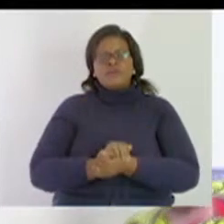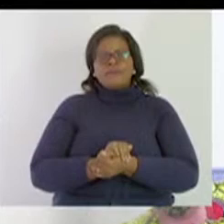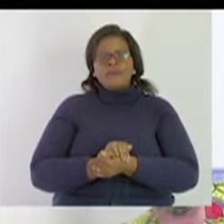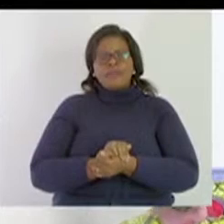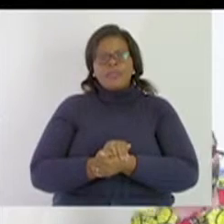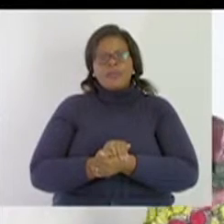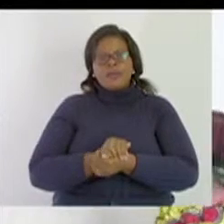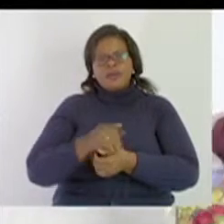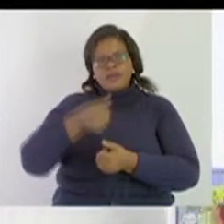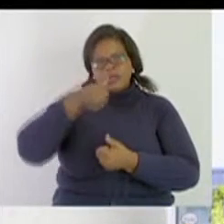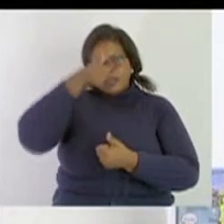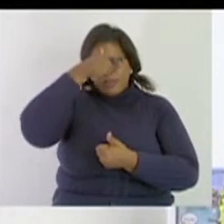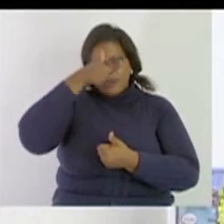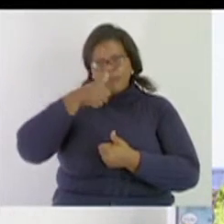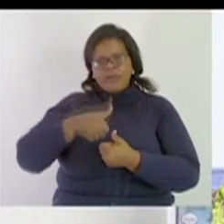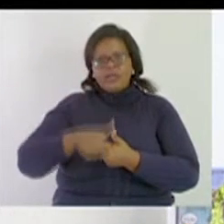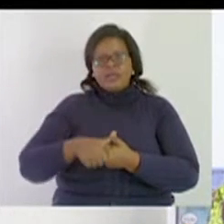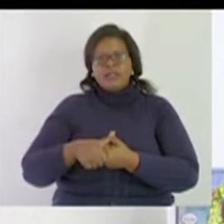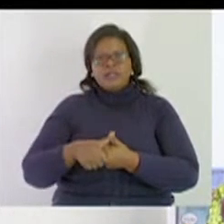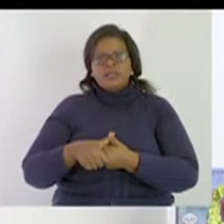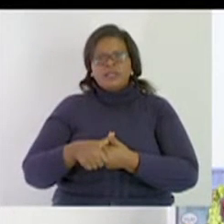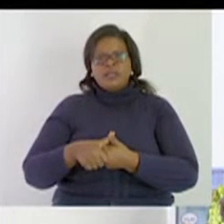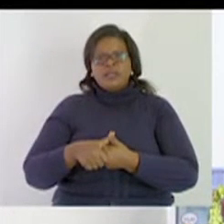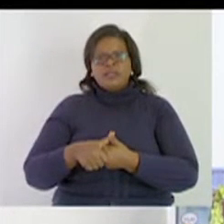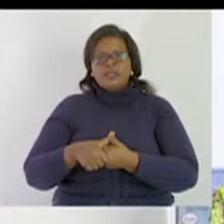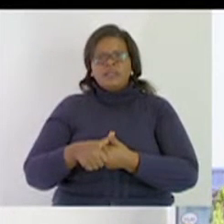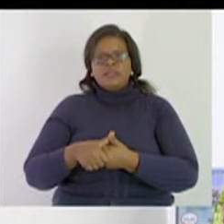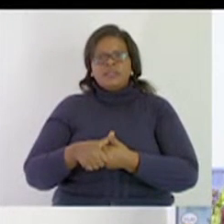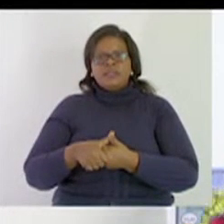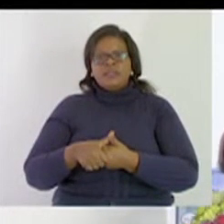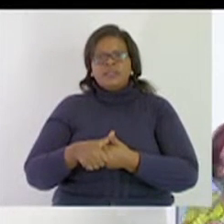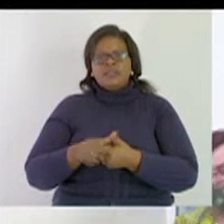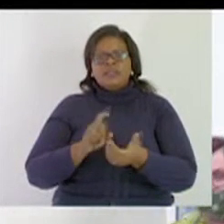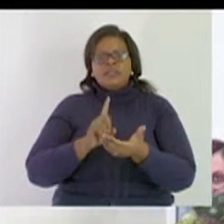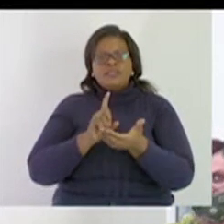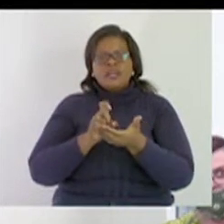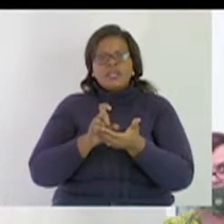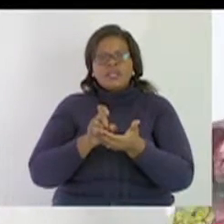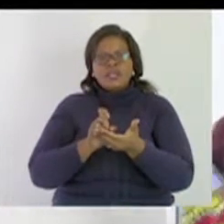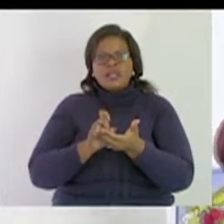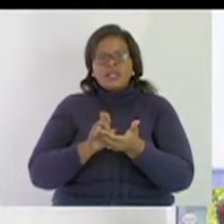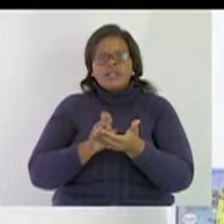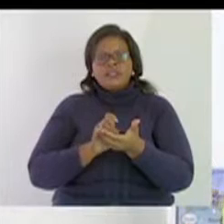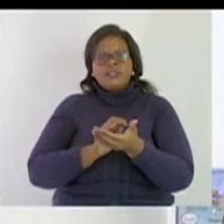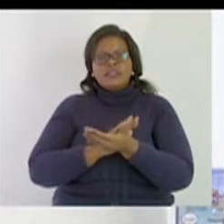in mind that we always have to sanitize,